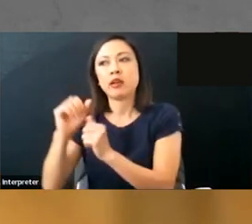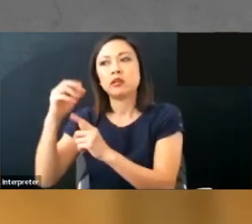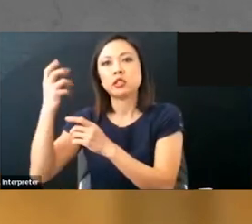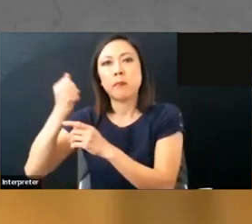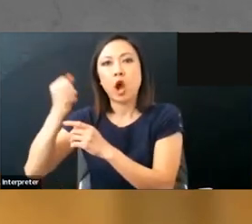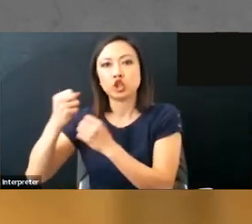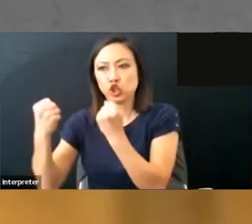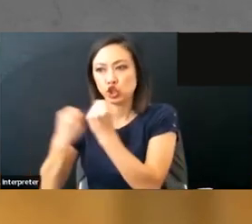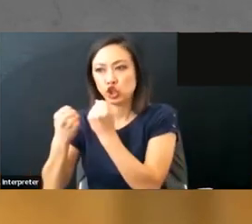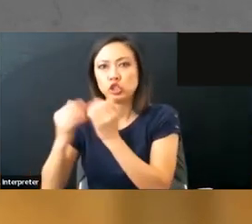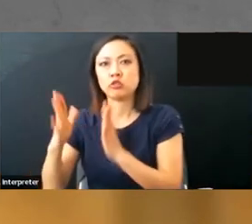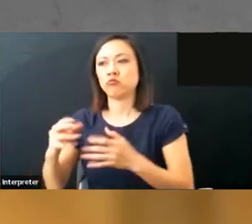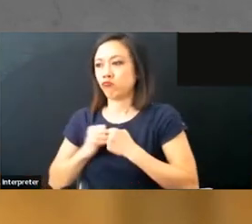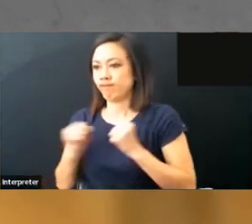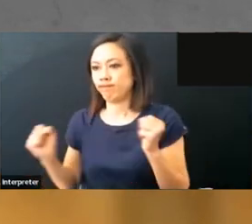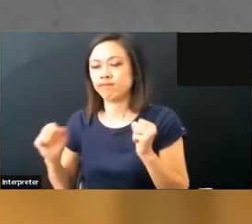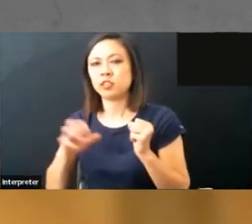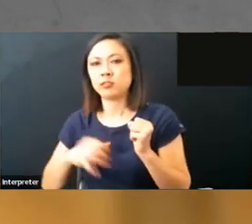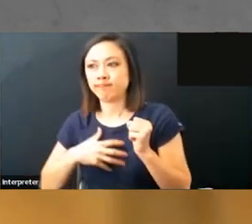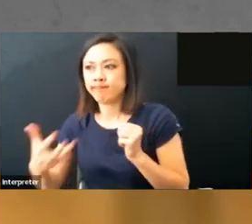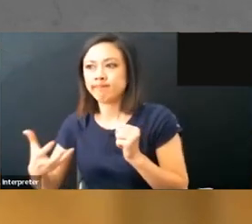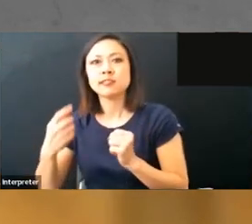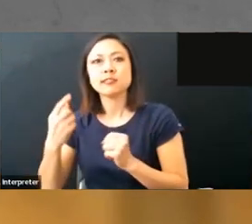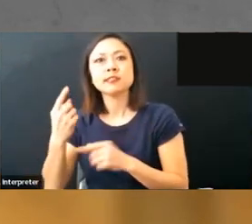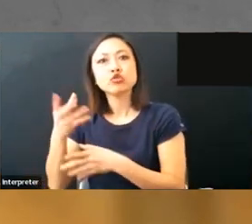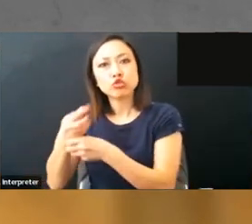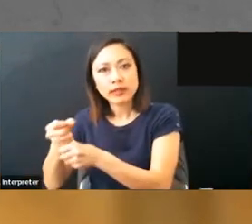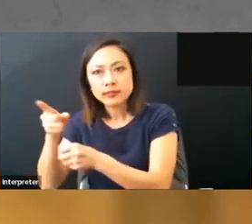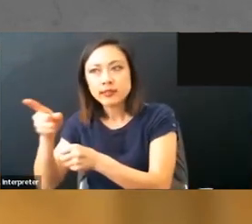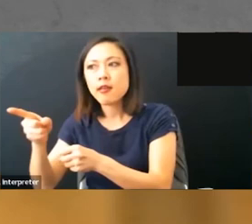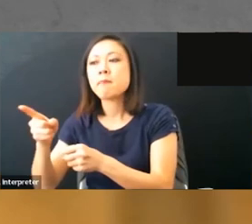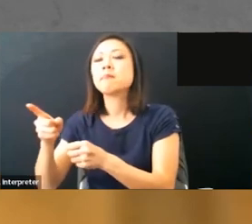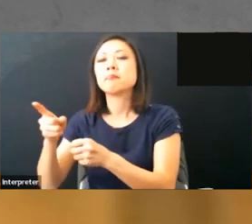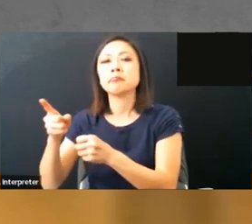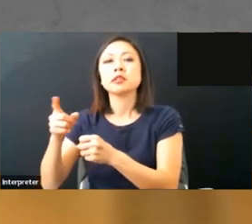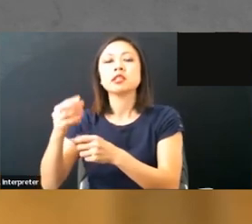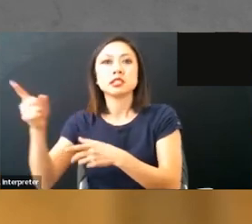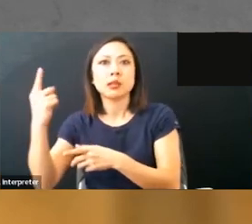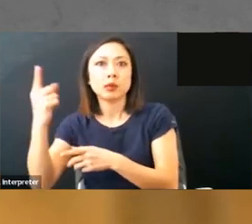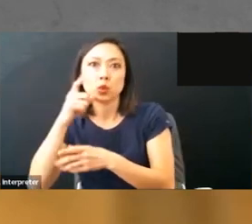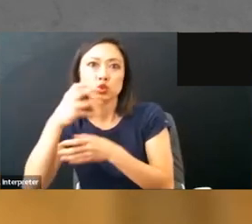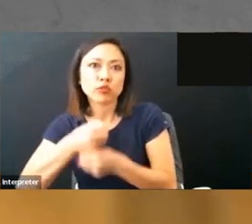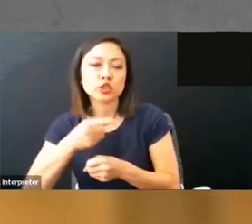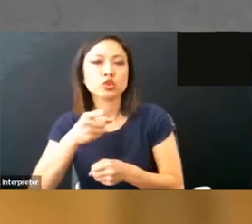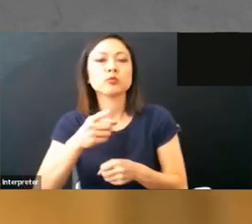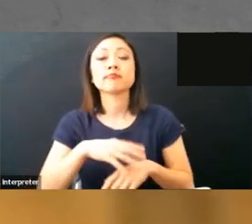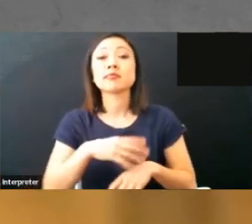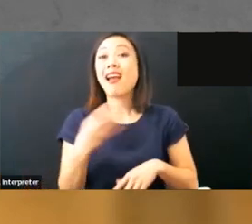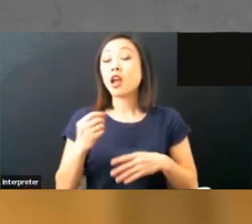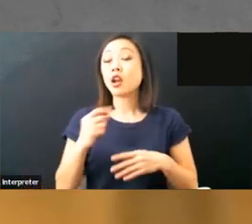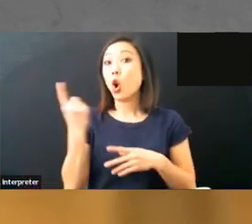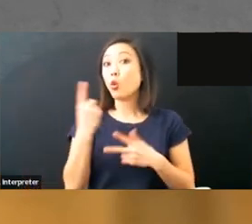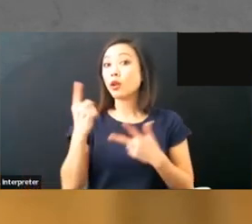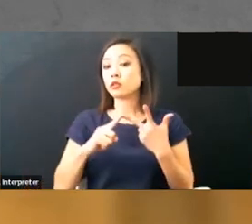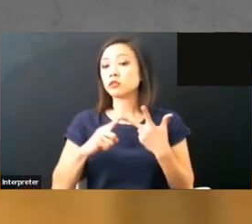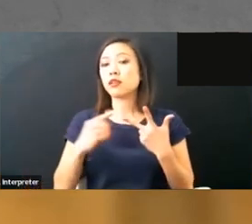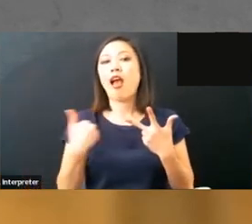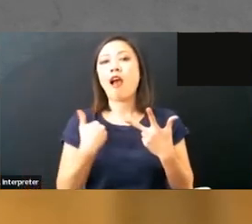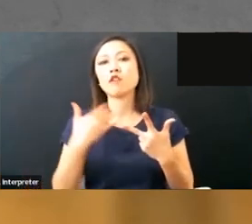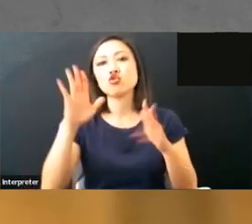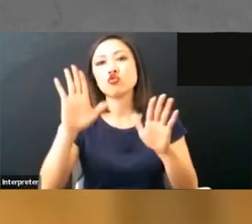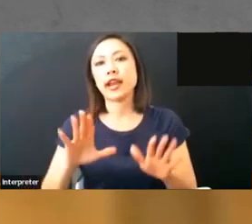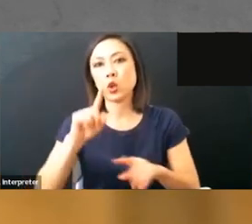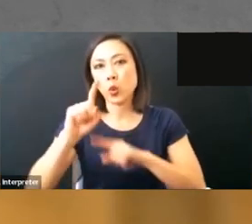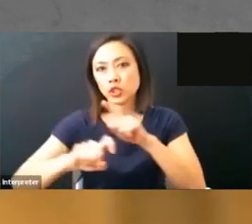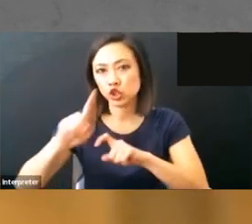you, someone you trust. And then finally, have a full life. You asked some great questions, Marie-Josèe, as always, about